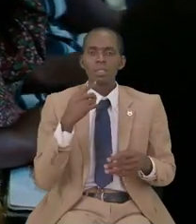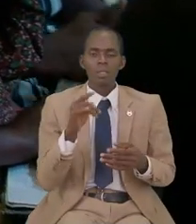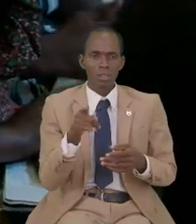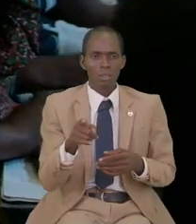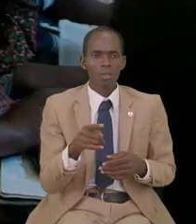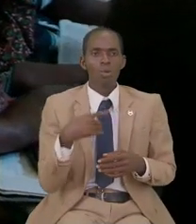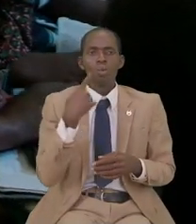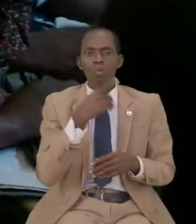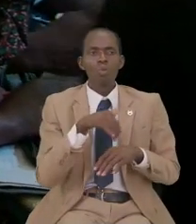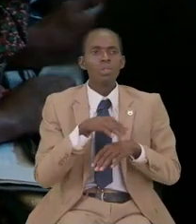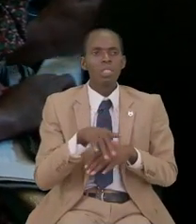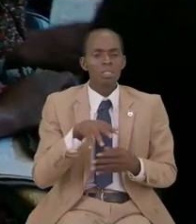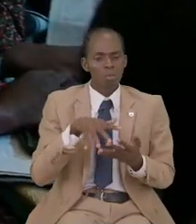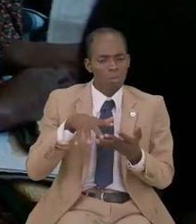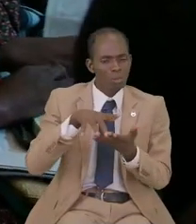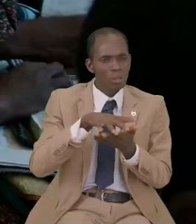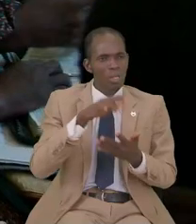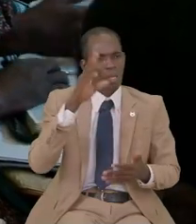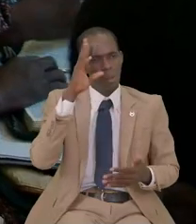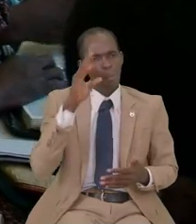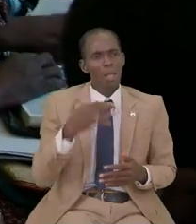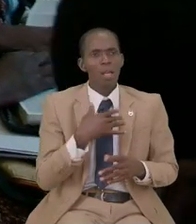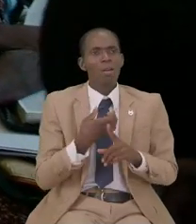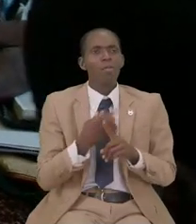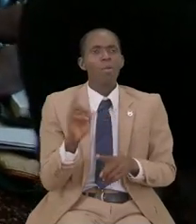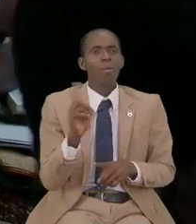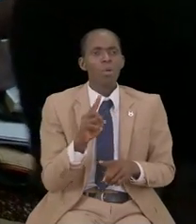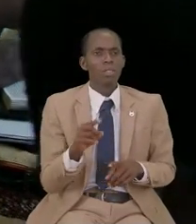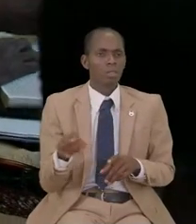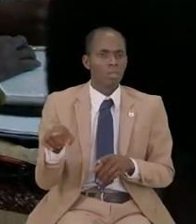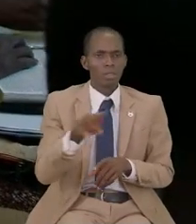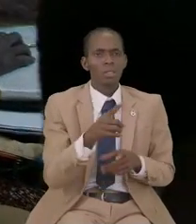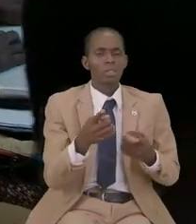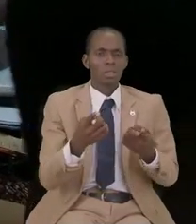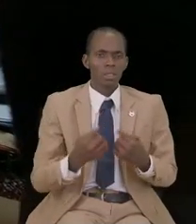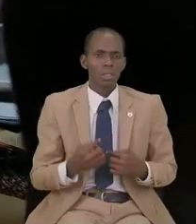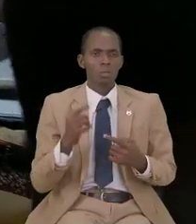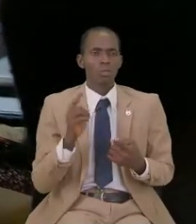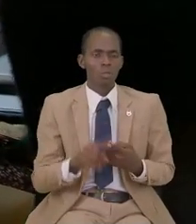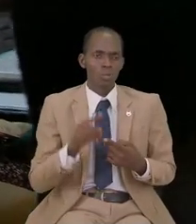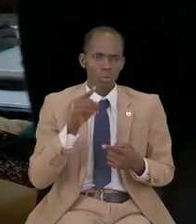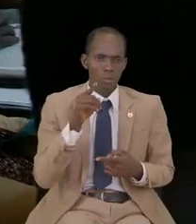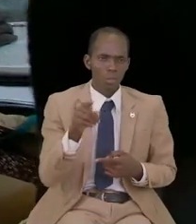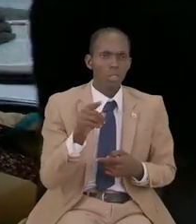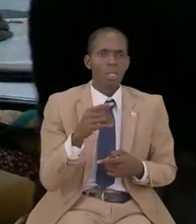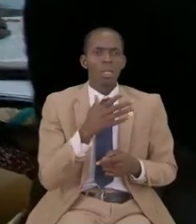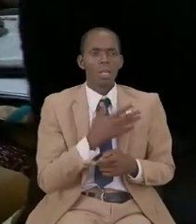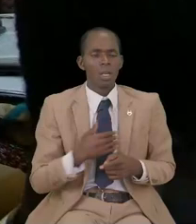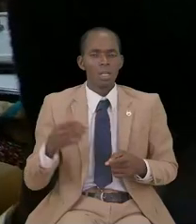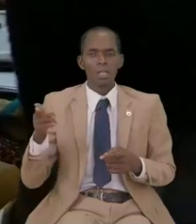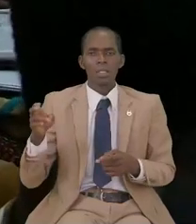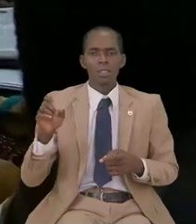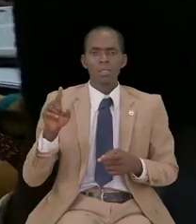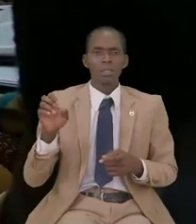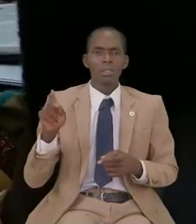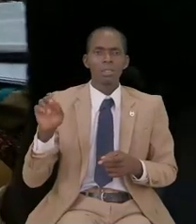said these men, and from whence came they unto thee? And Hezekiah